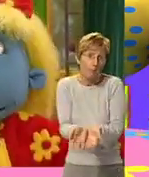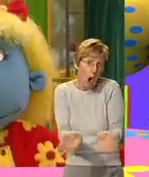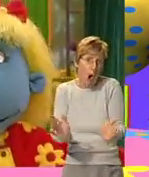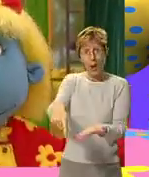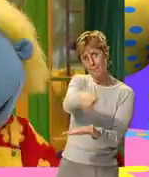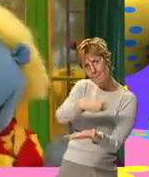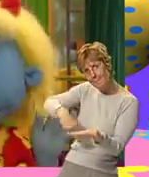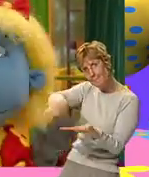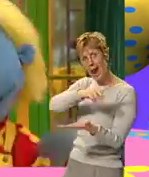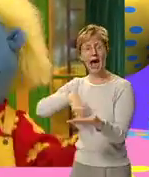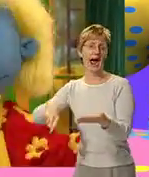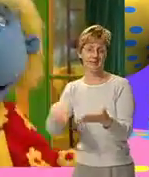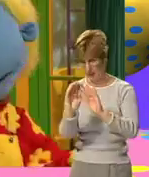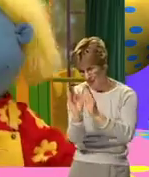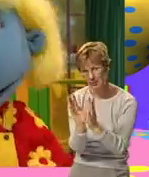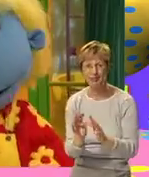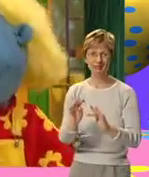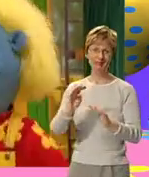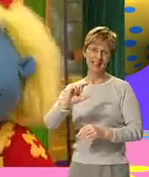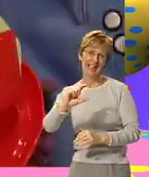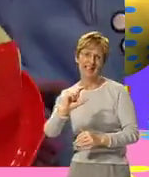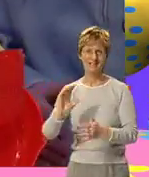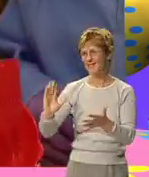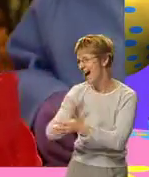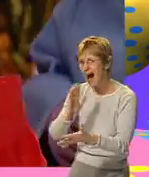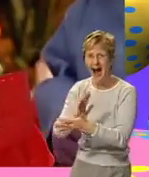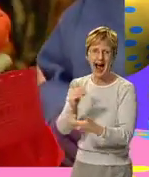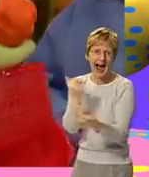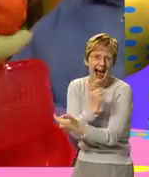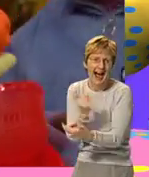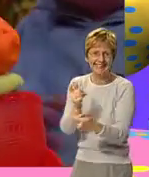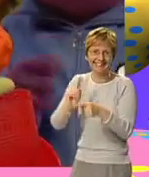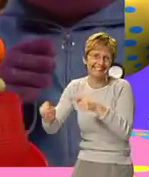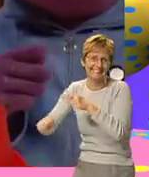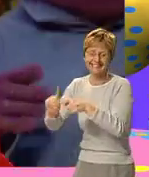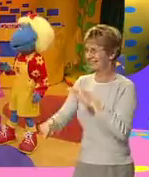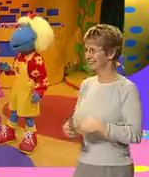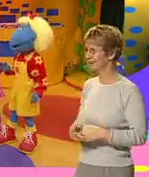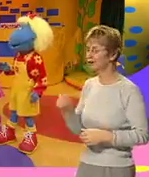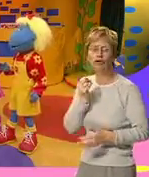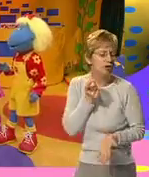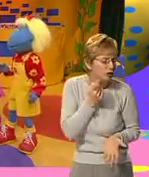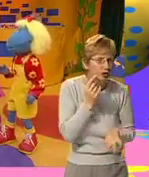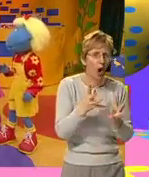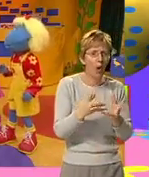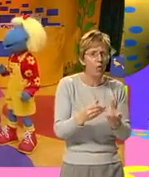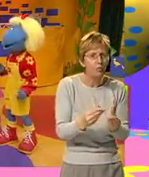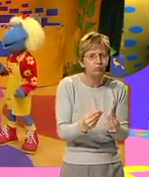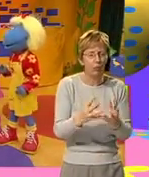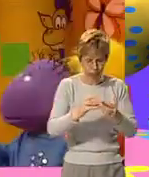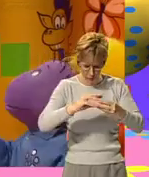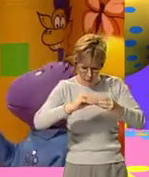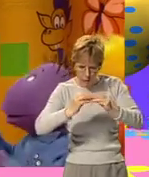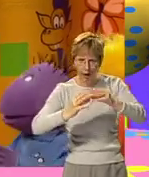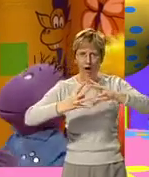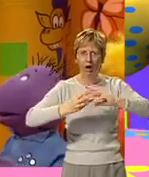plates, little clay models, fun shapes. Anything you like. Oh, it's soft, you see. So you can make it any shape you want. Can